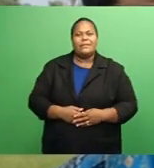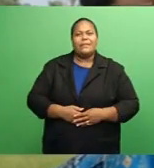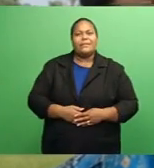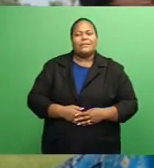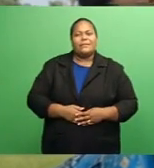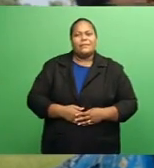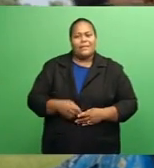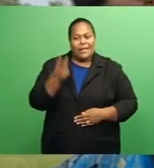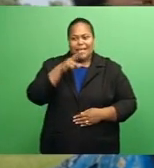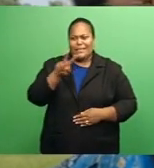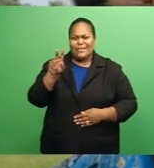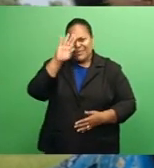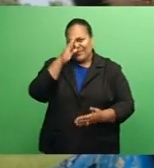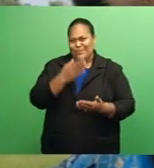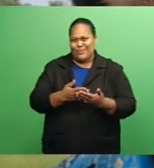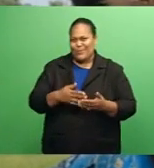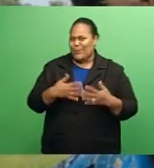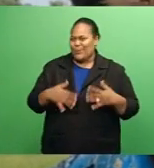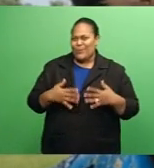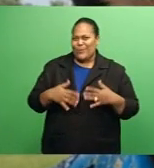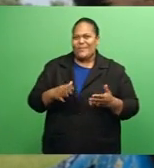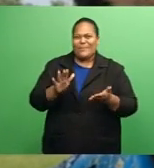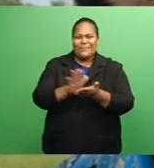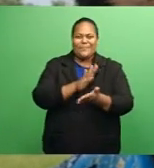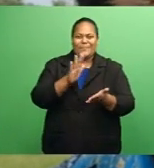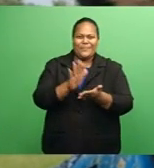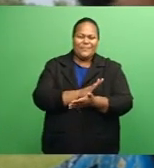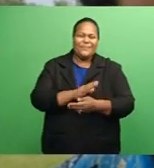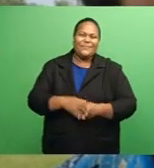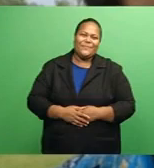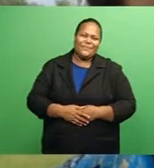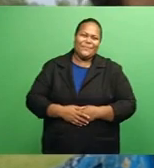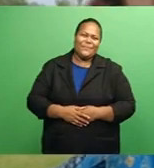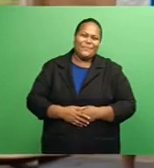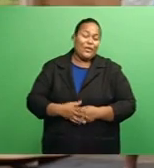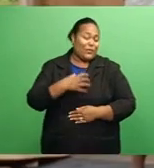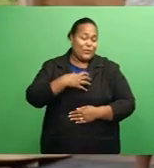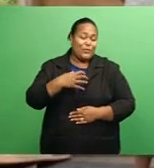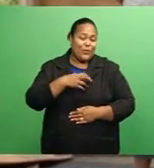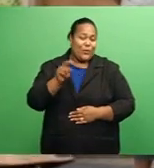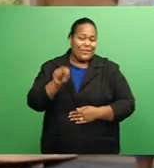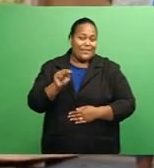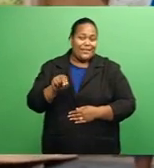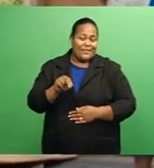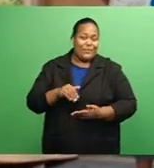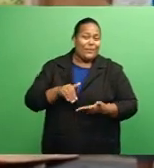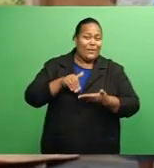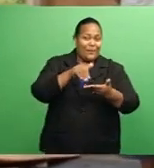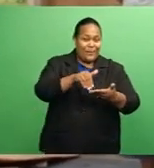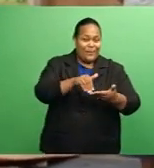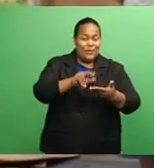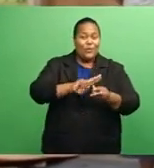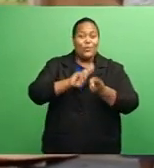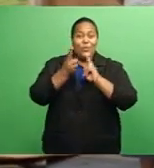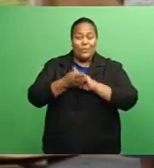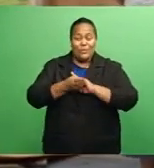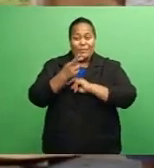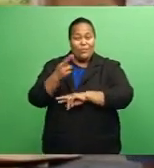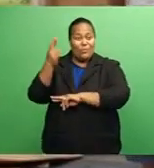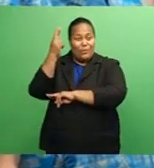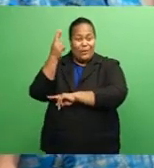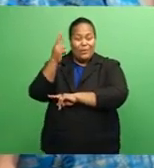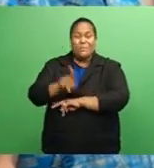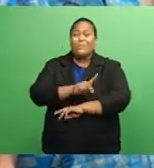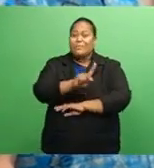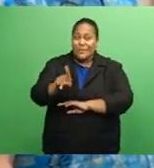still needs a lot of things to be done more. This week, the UNICEF representative in the Pacific,